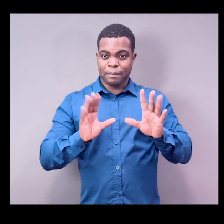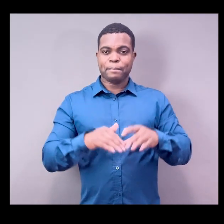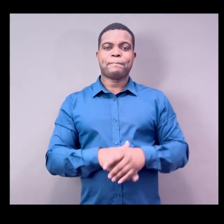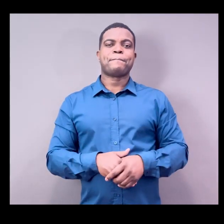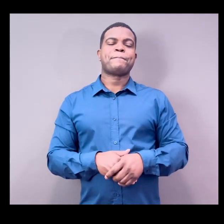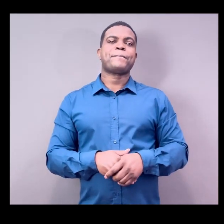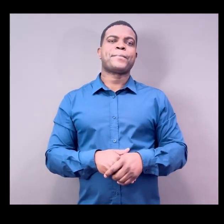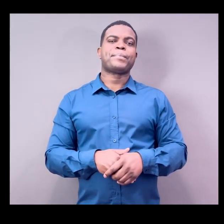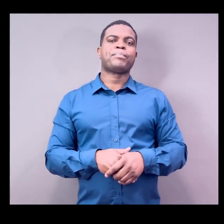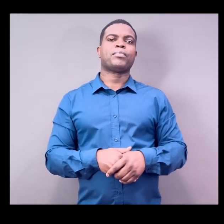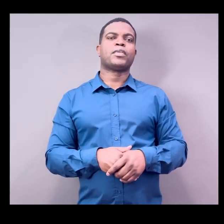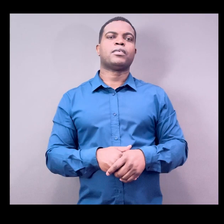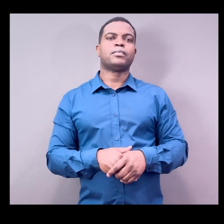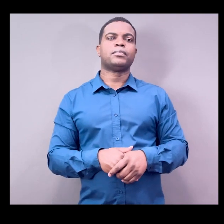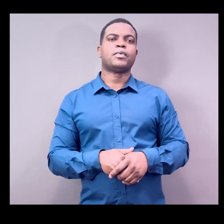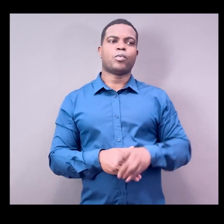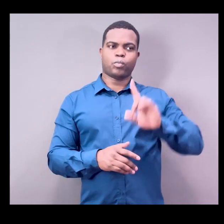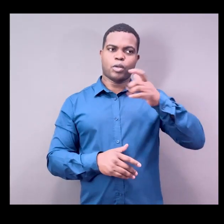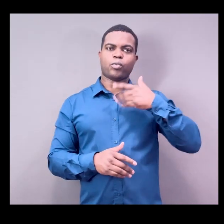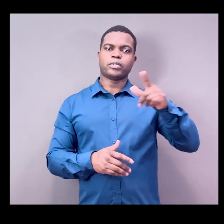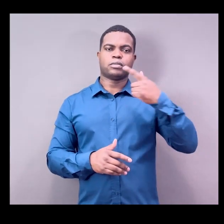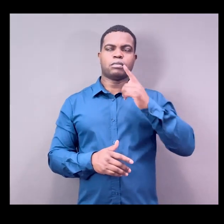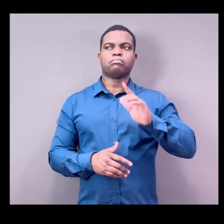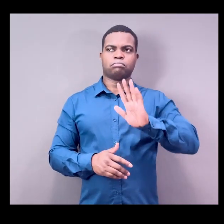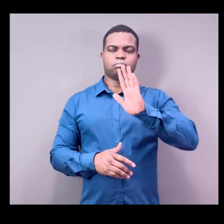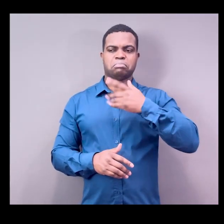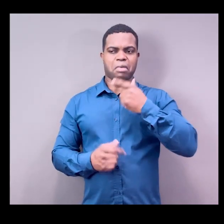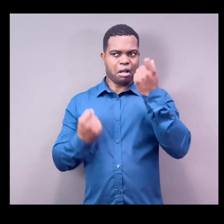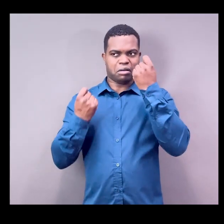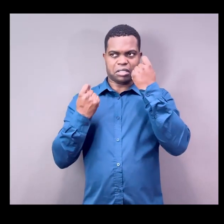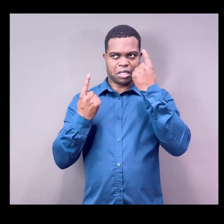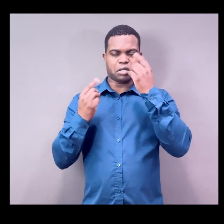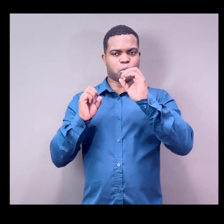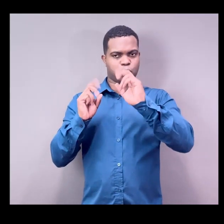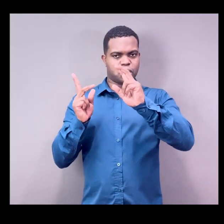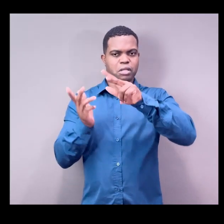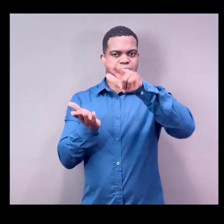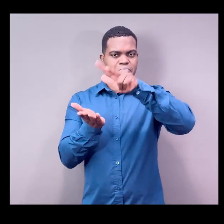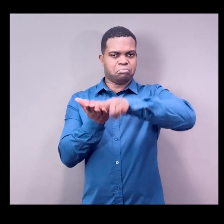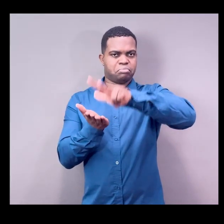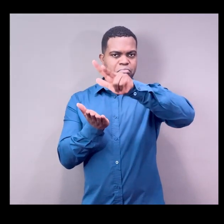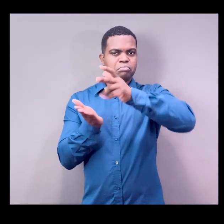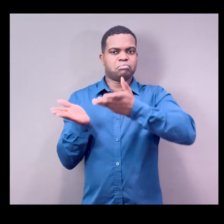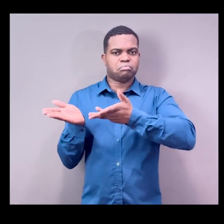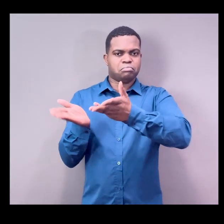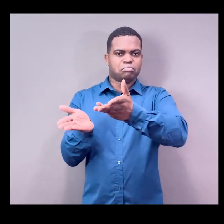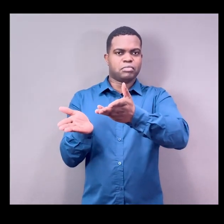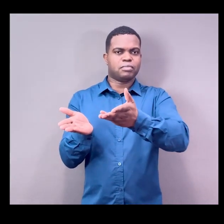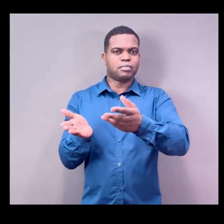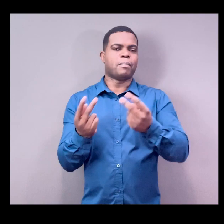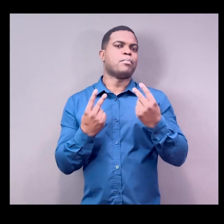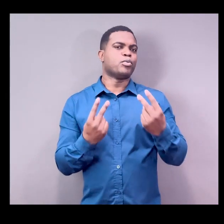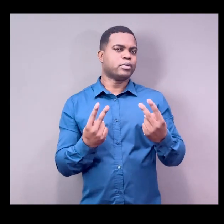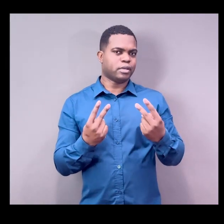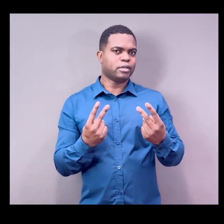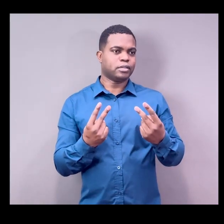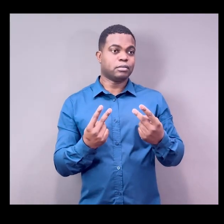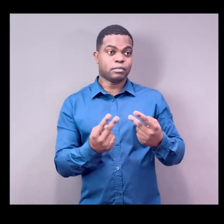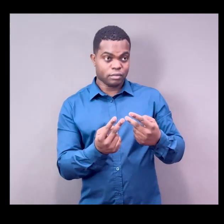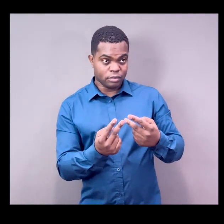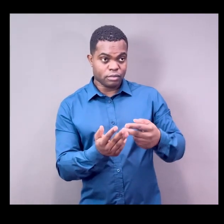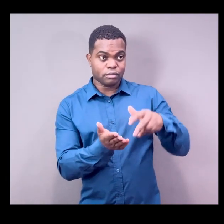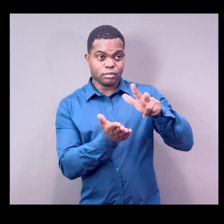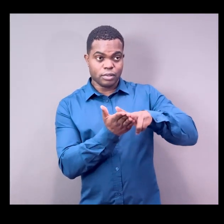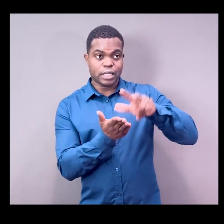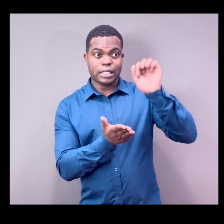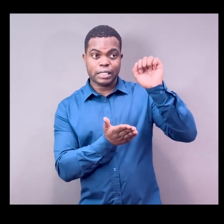informed about what they are getting into. Obtain their informed consent before